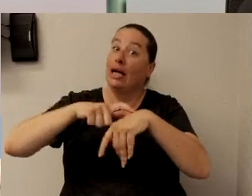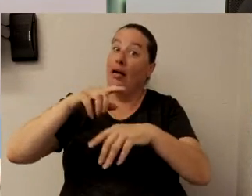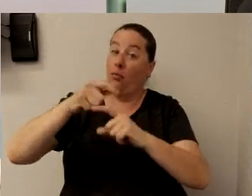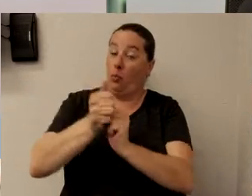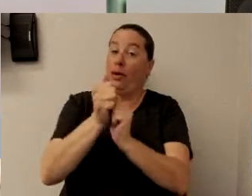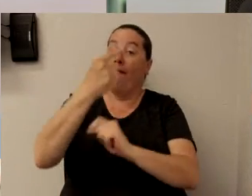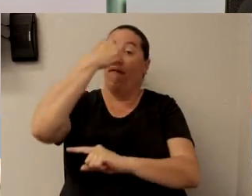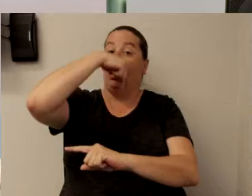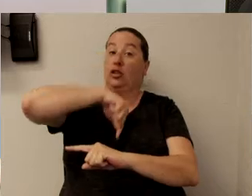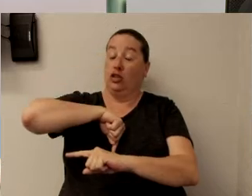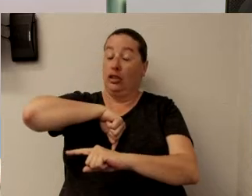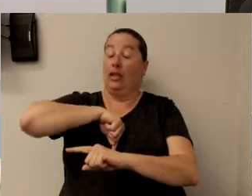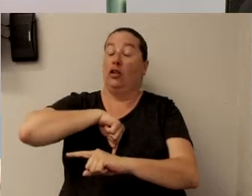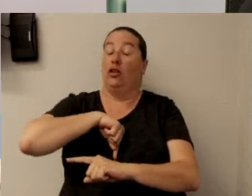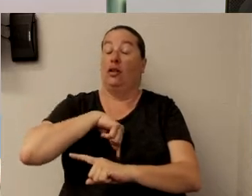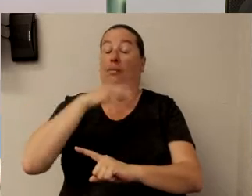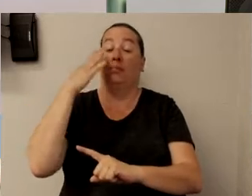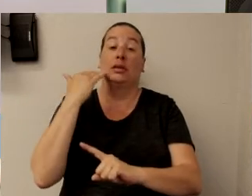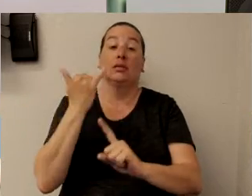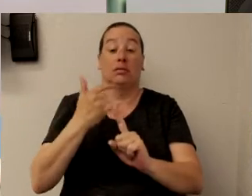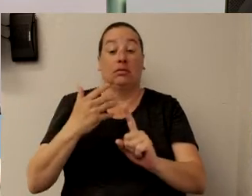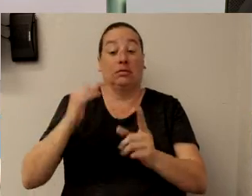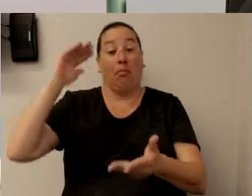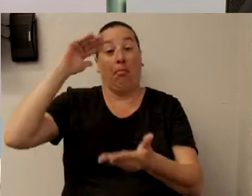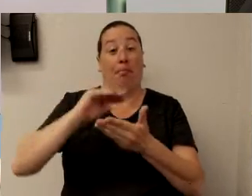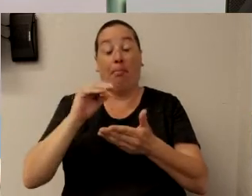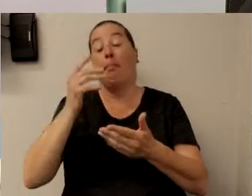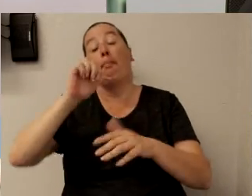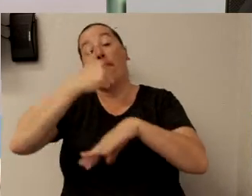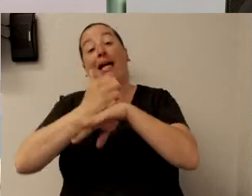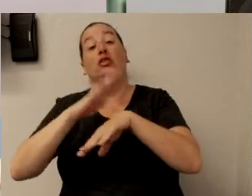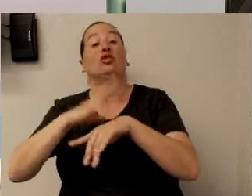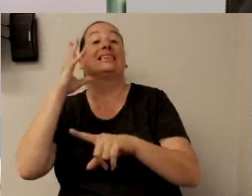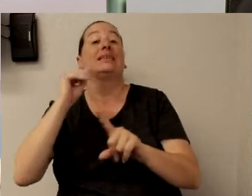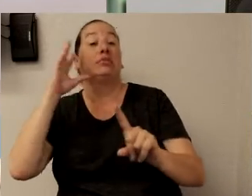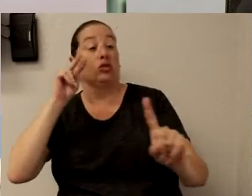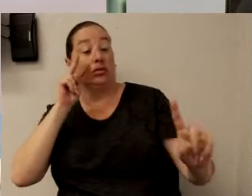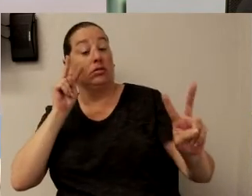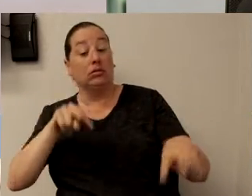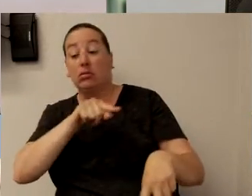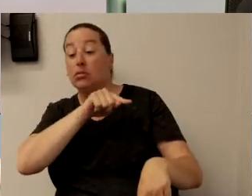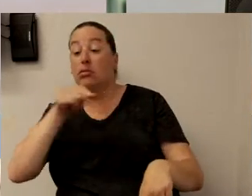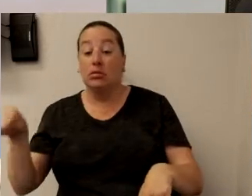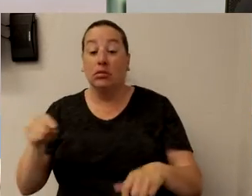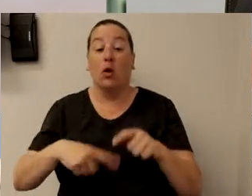experience has been that the longer you're on the ventilator, the less chance you have for survival.